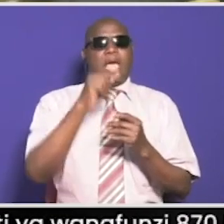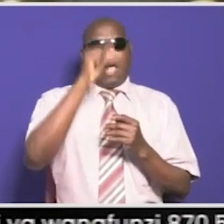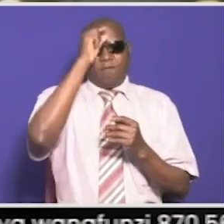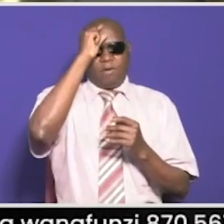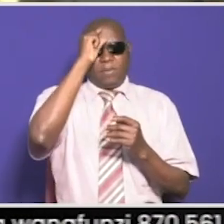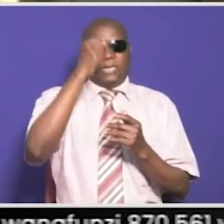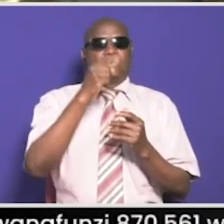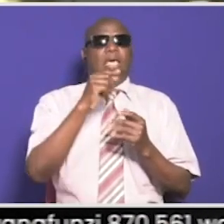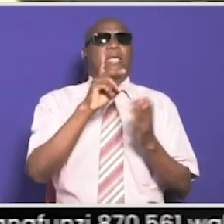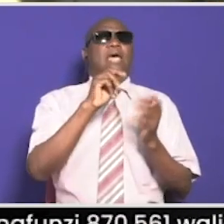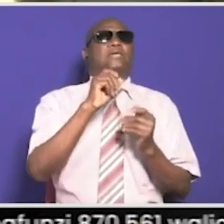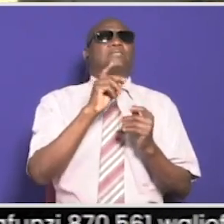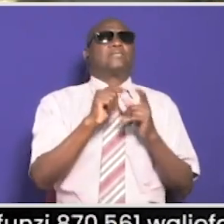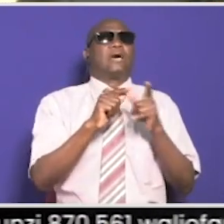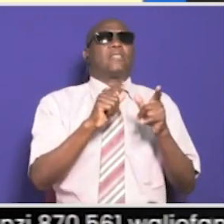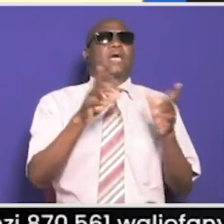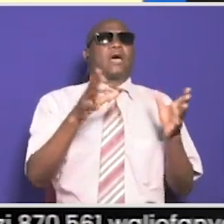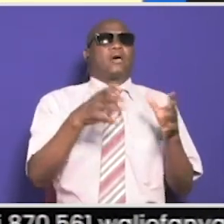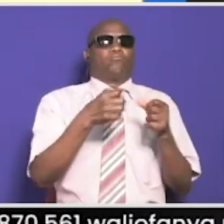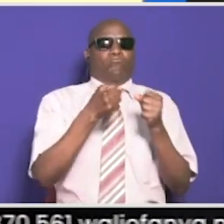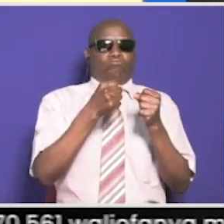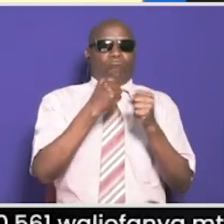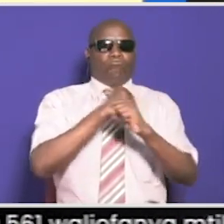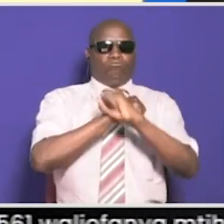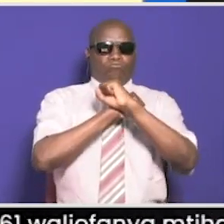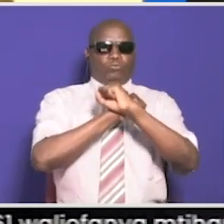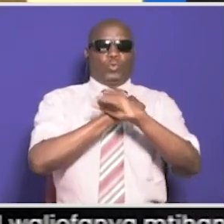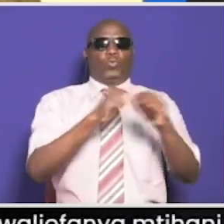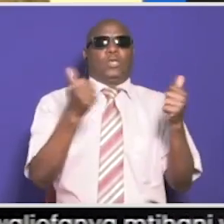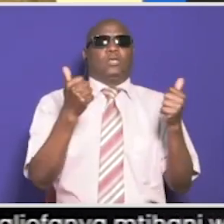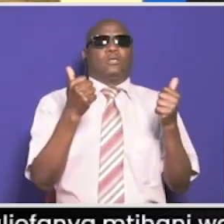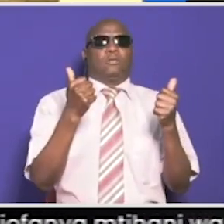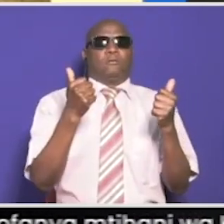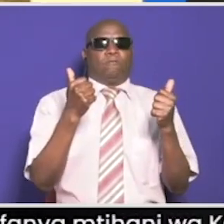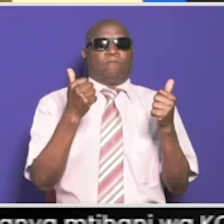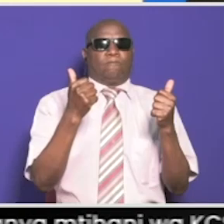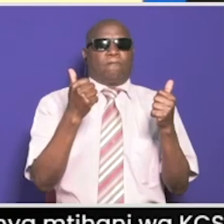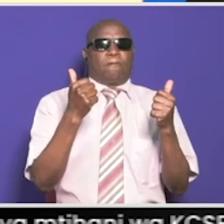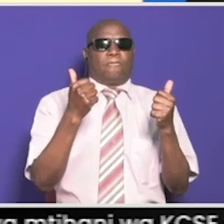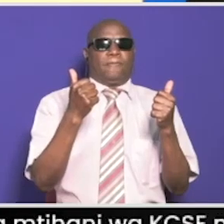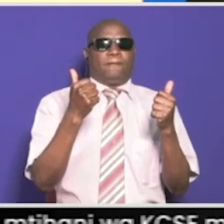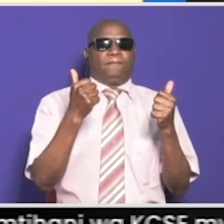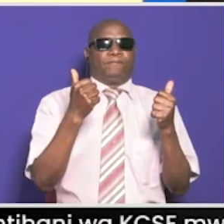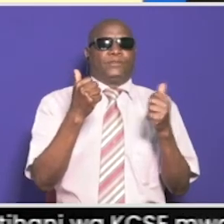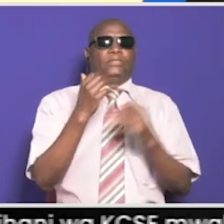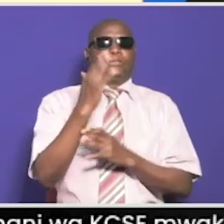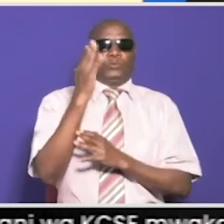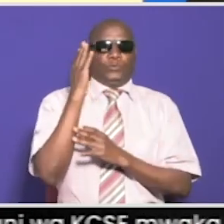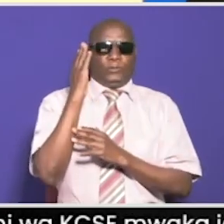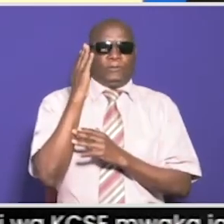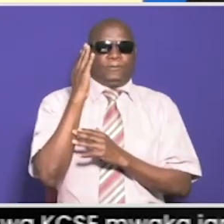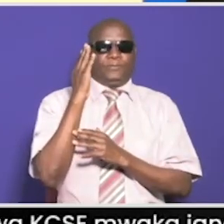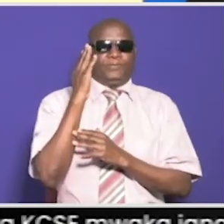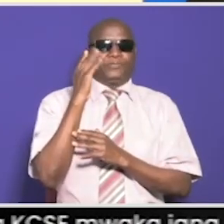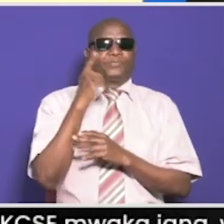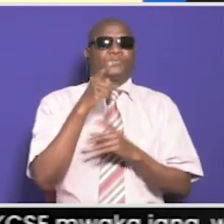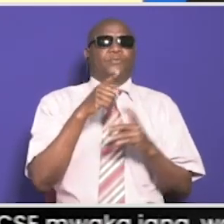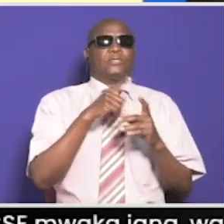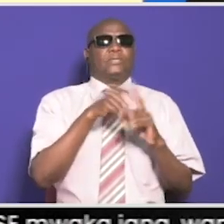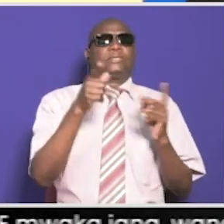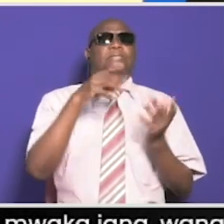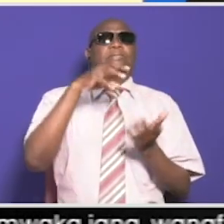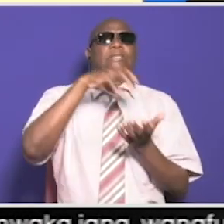much upheld. And apart from ensuring that we address that challenge, that incident, which we have fully